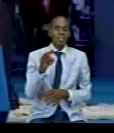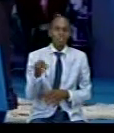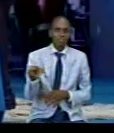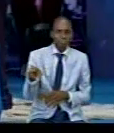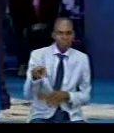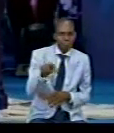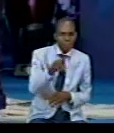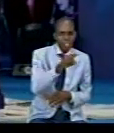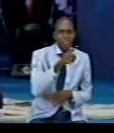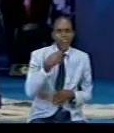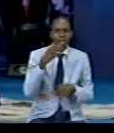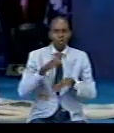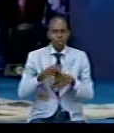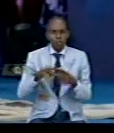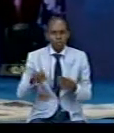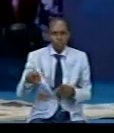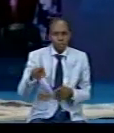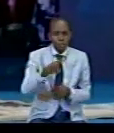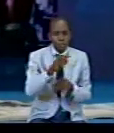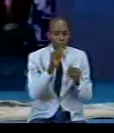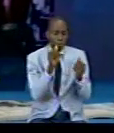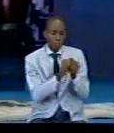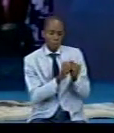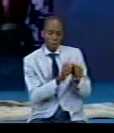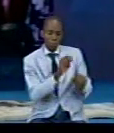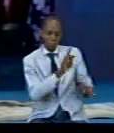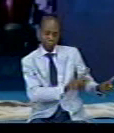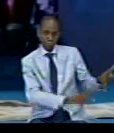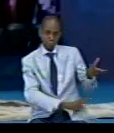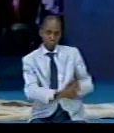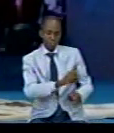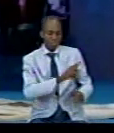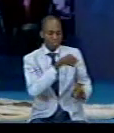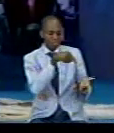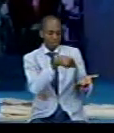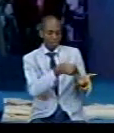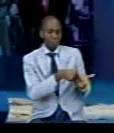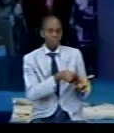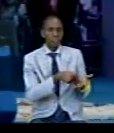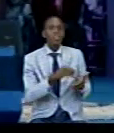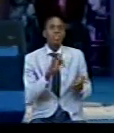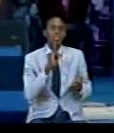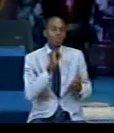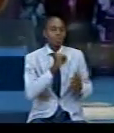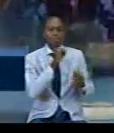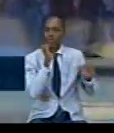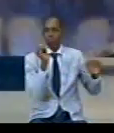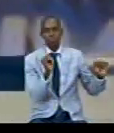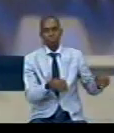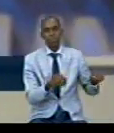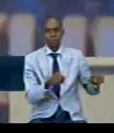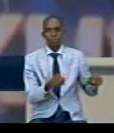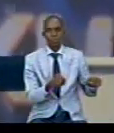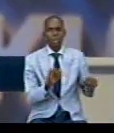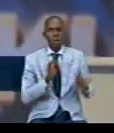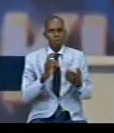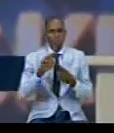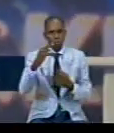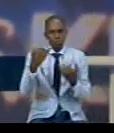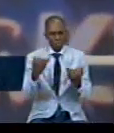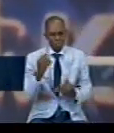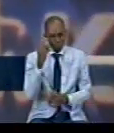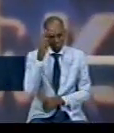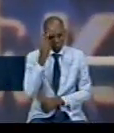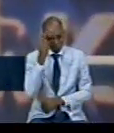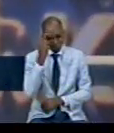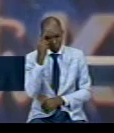them, with men this is impossible. I want you to begin to think now,